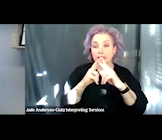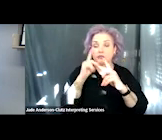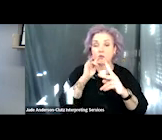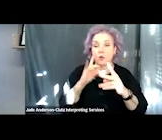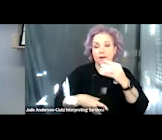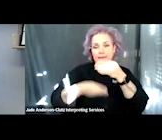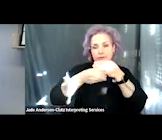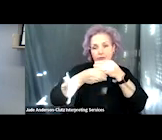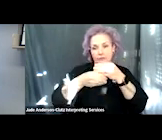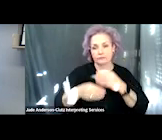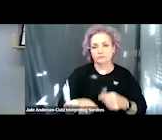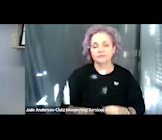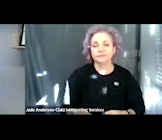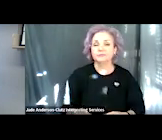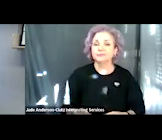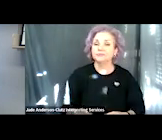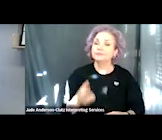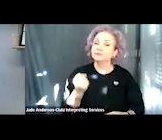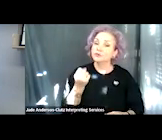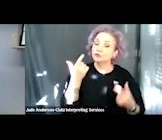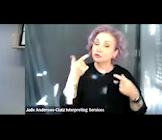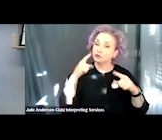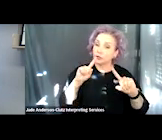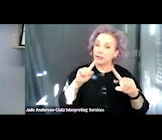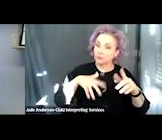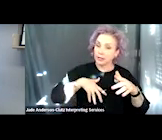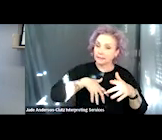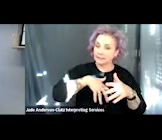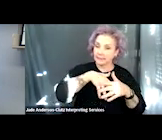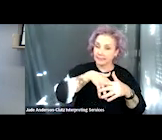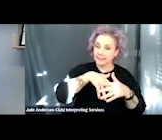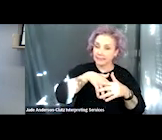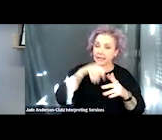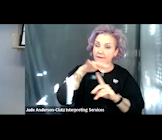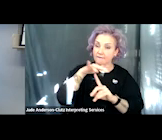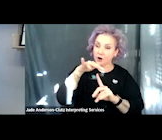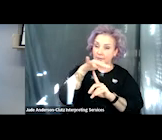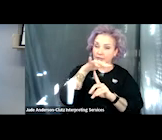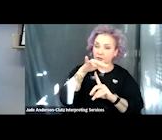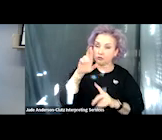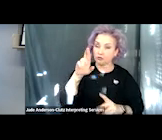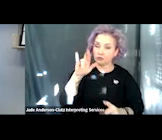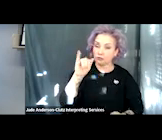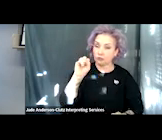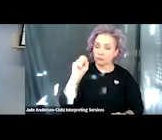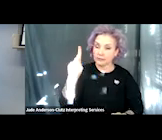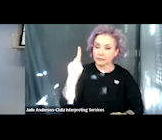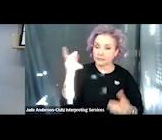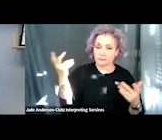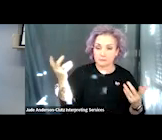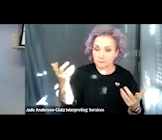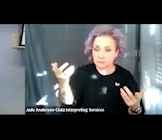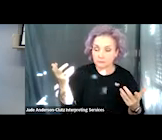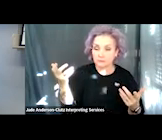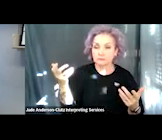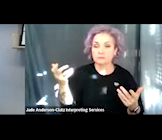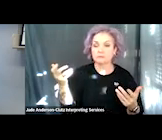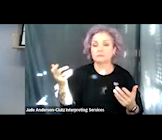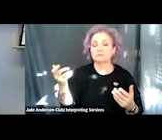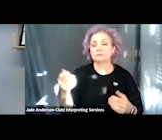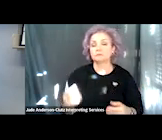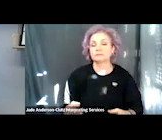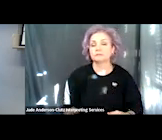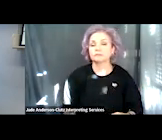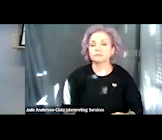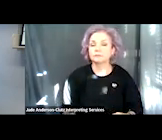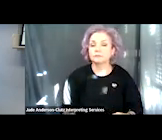risk factors. Again, it's not necessarily prenatal, so things can also happen postnatally, but at least for today, I'm going to